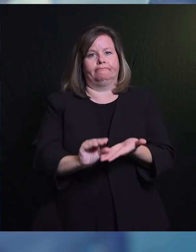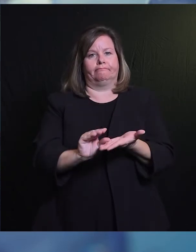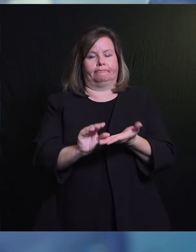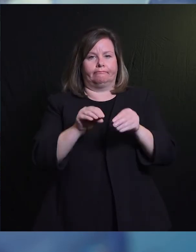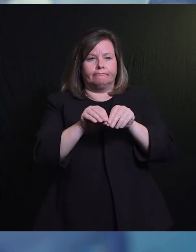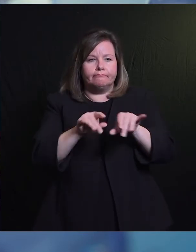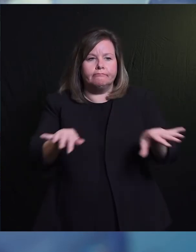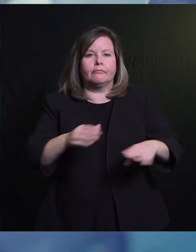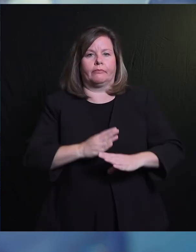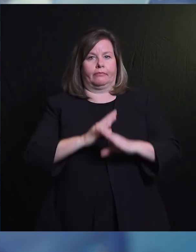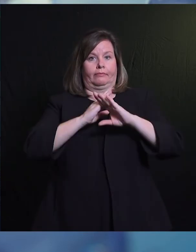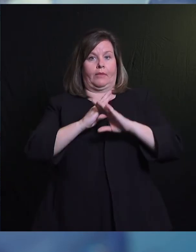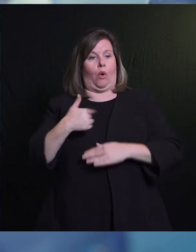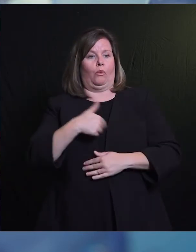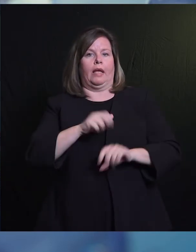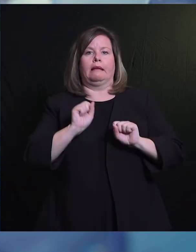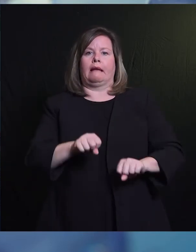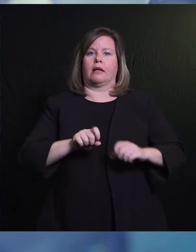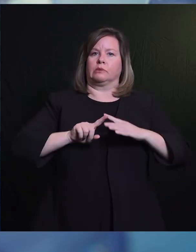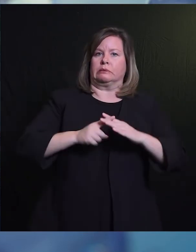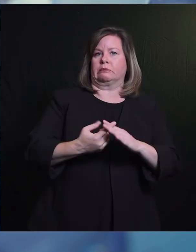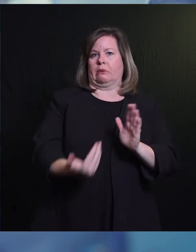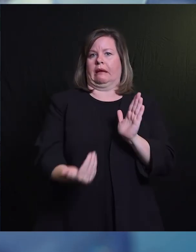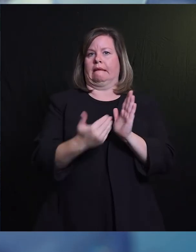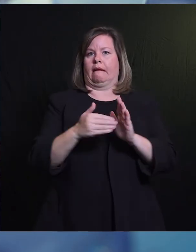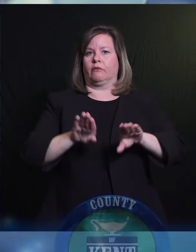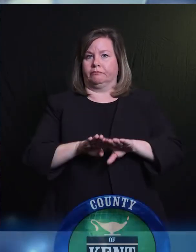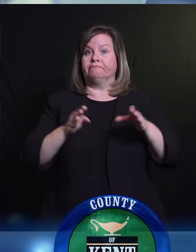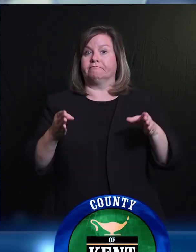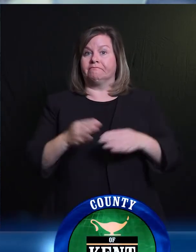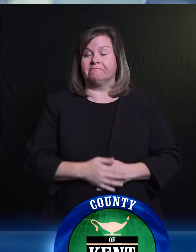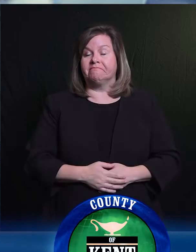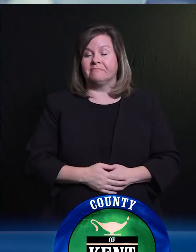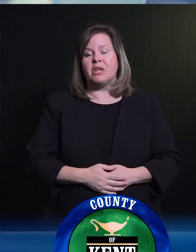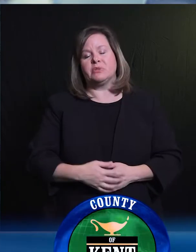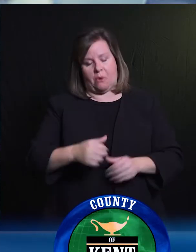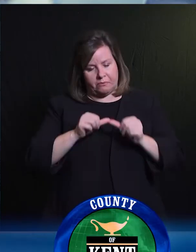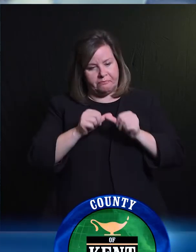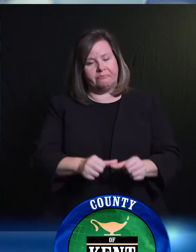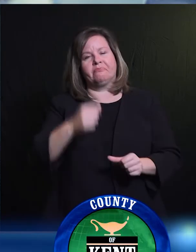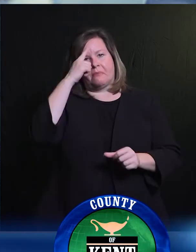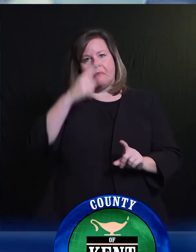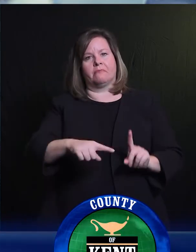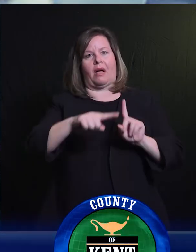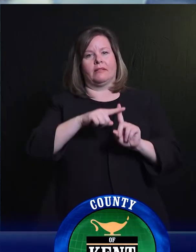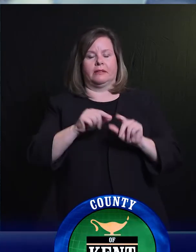Safe Start plan. So I encourage you to do that, and I encourage you to stay positive, stay heroic,